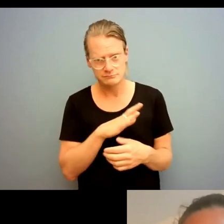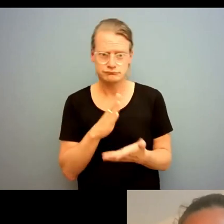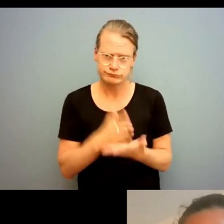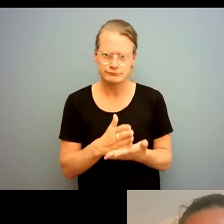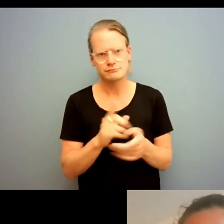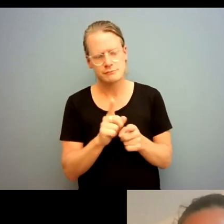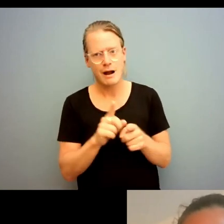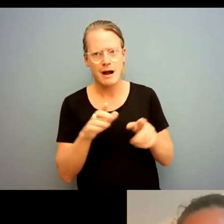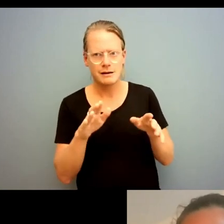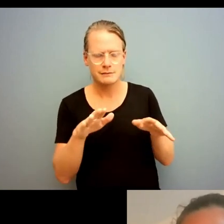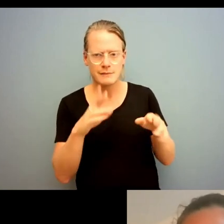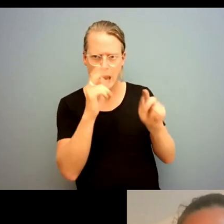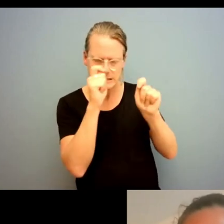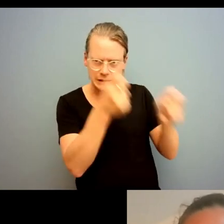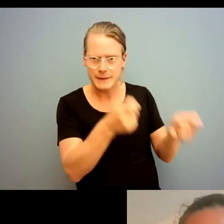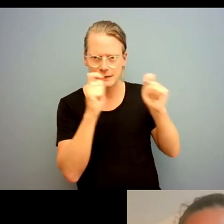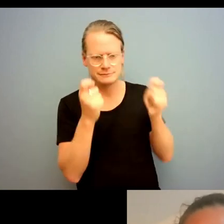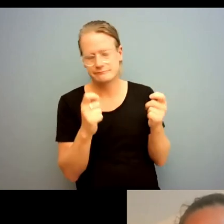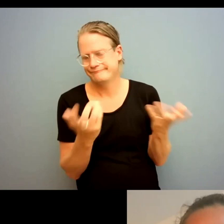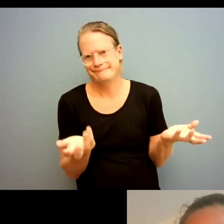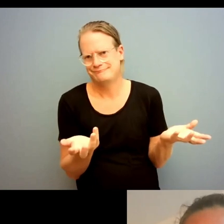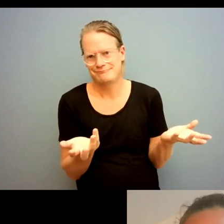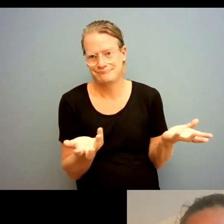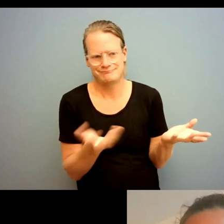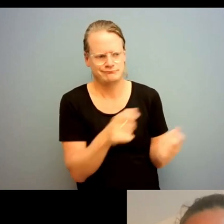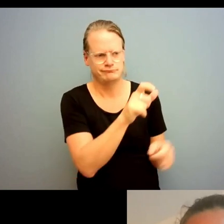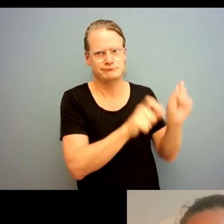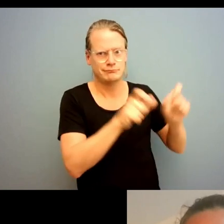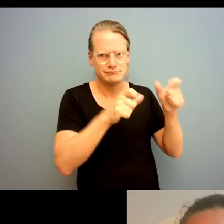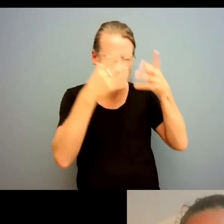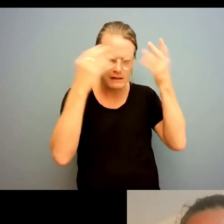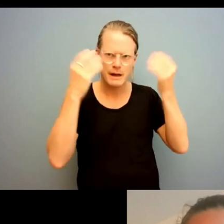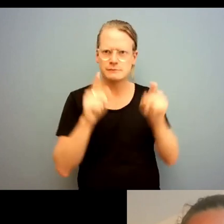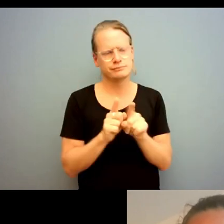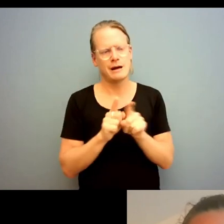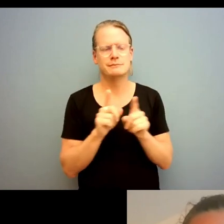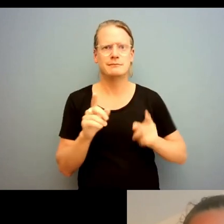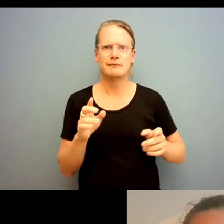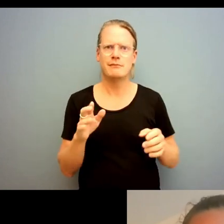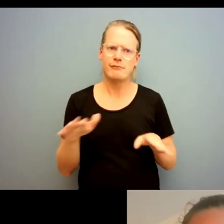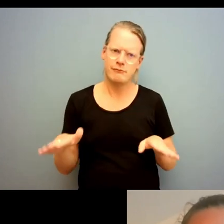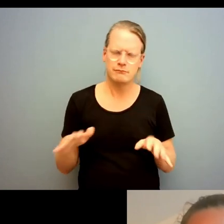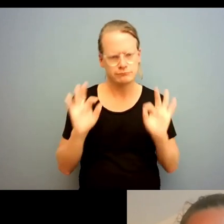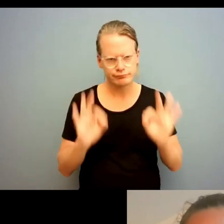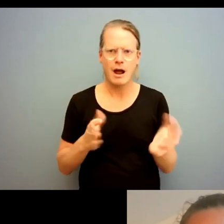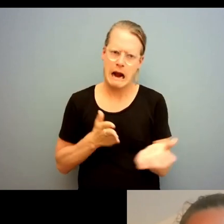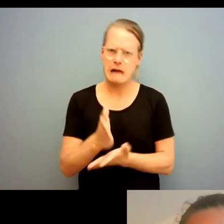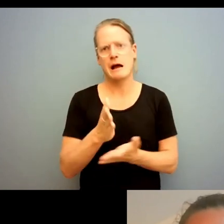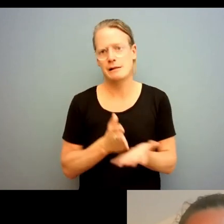everyone deserves and holds. So thank you so much. And it was wonderful to hear you